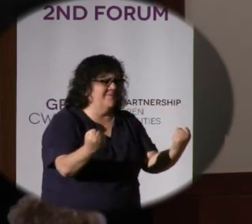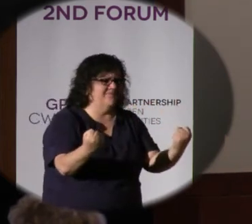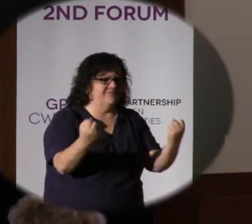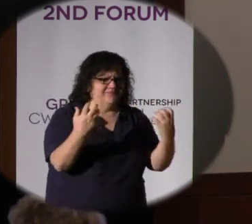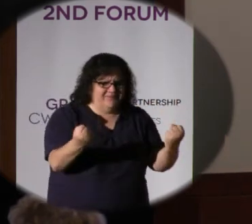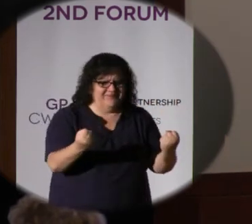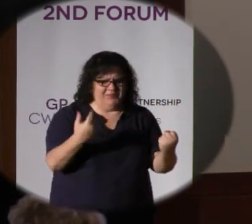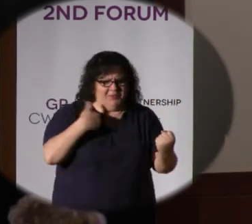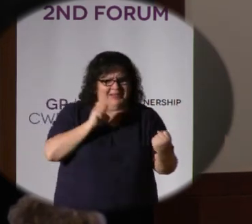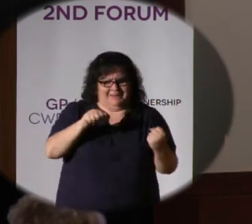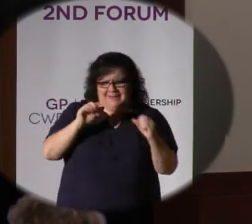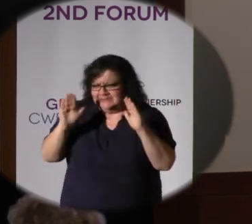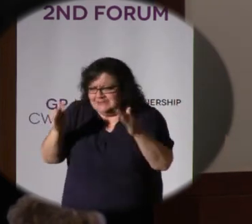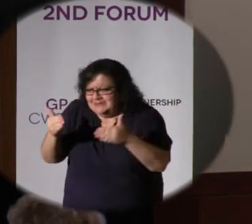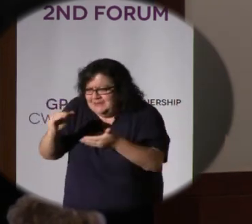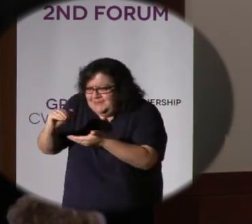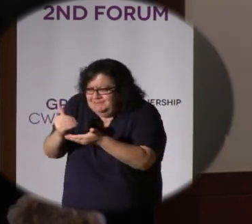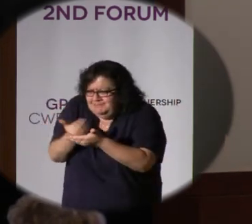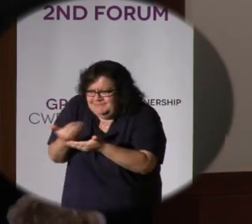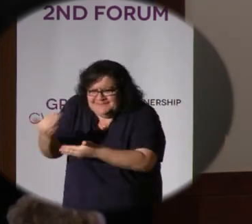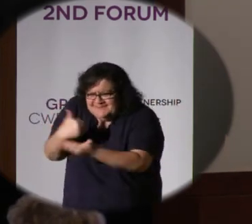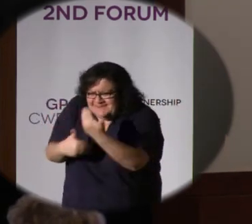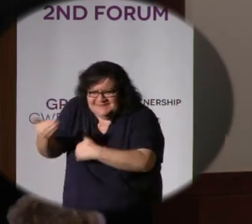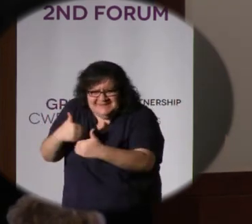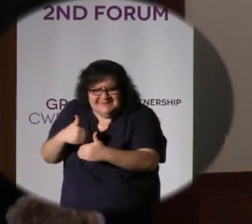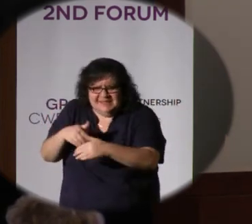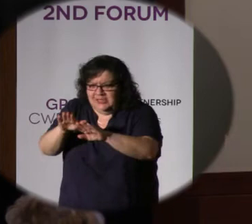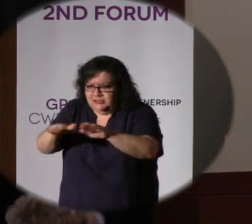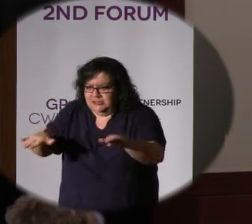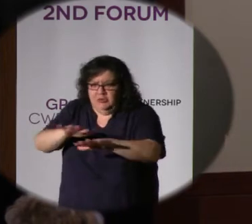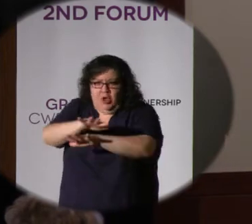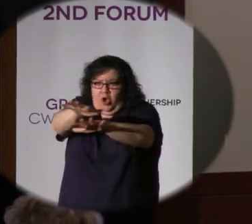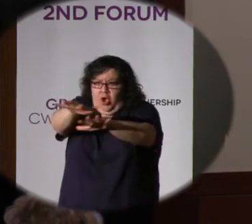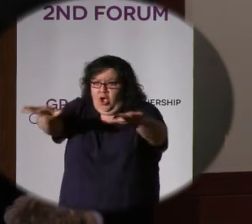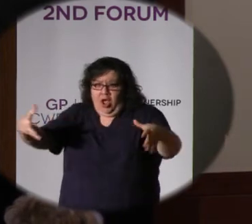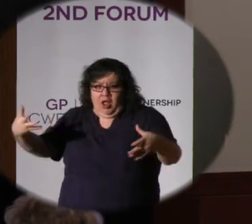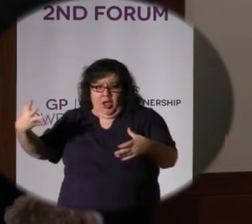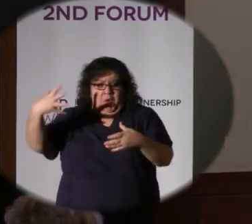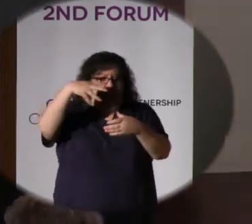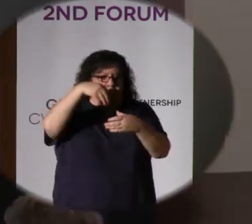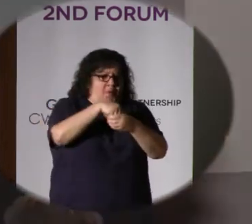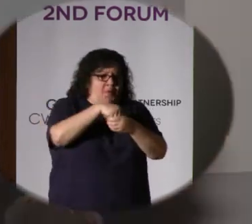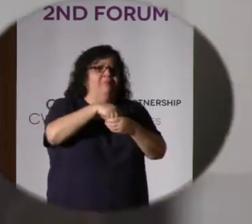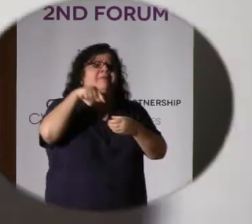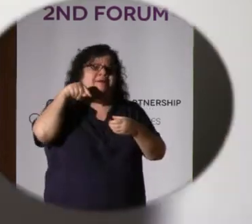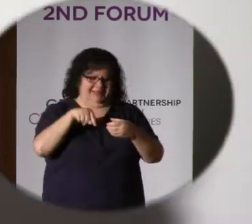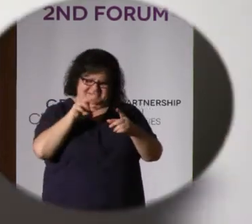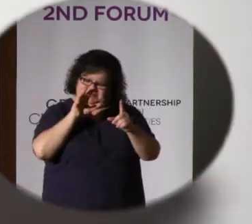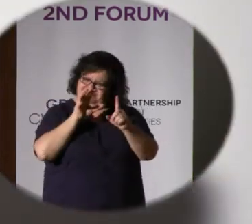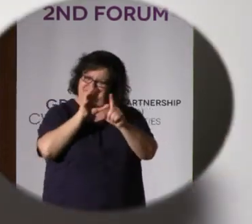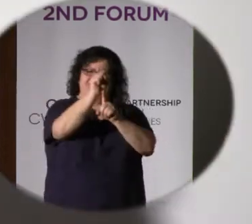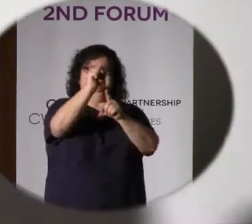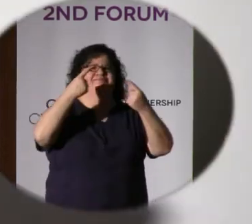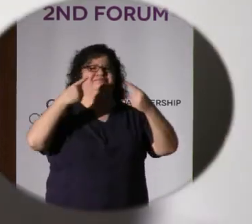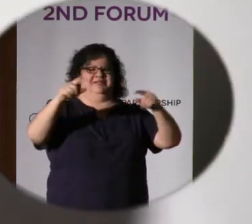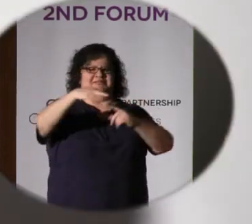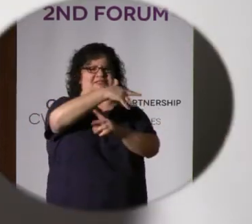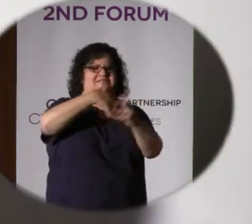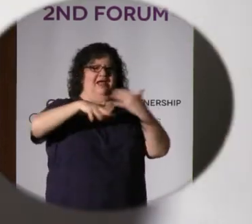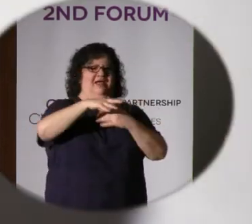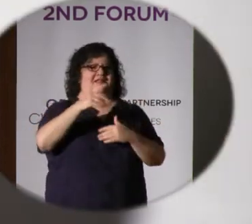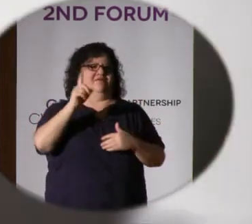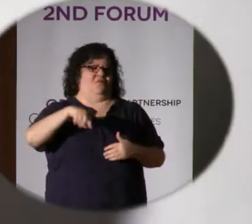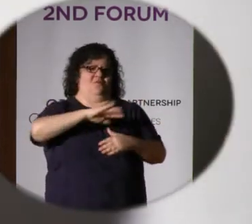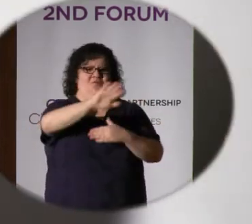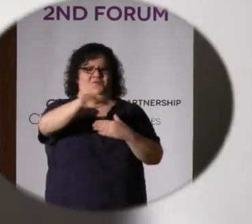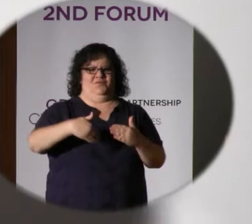work. Together, we can ensure that children with disabilities have an equal chance to make the most of